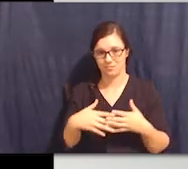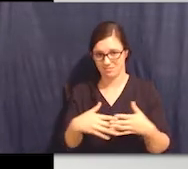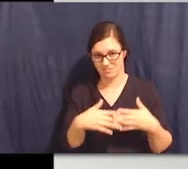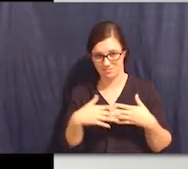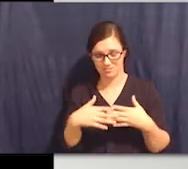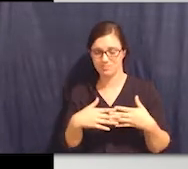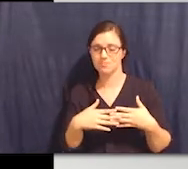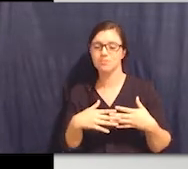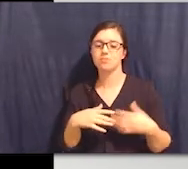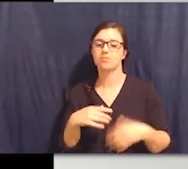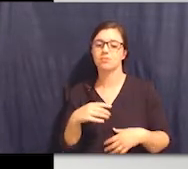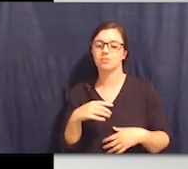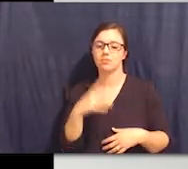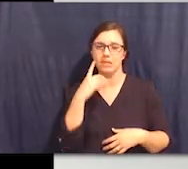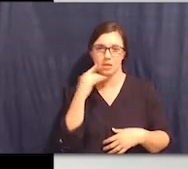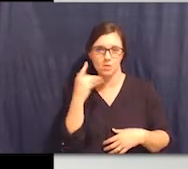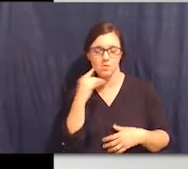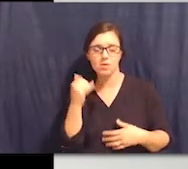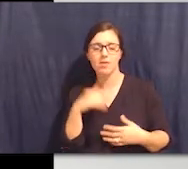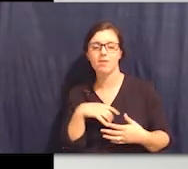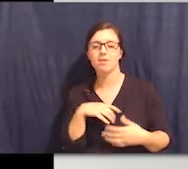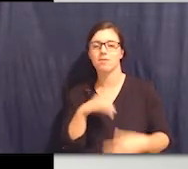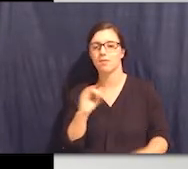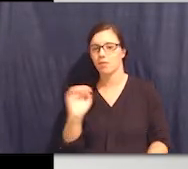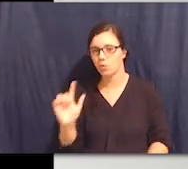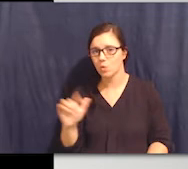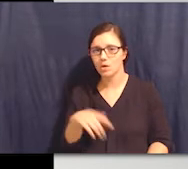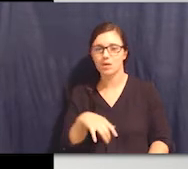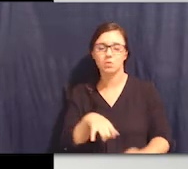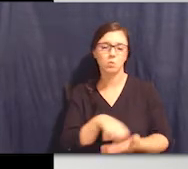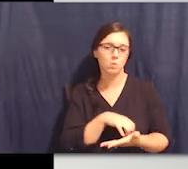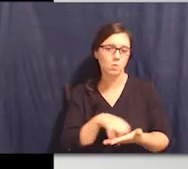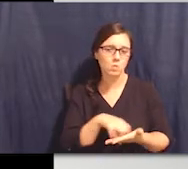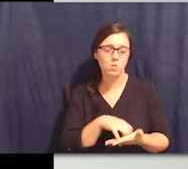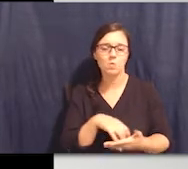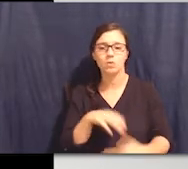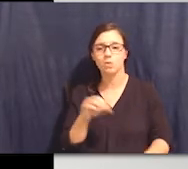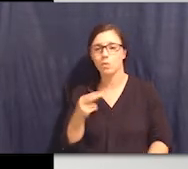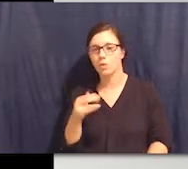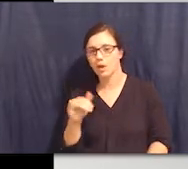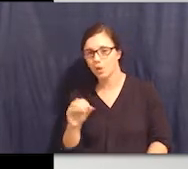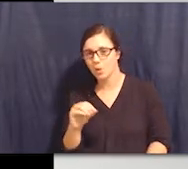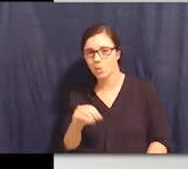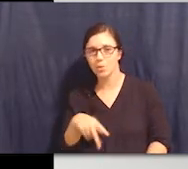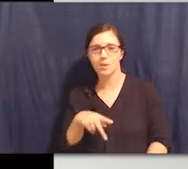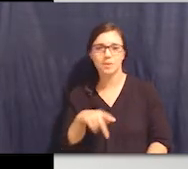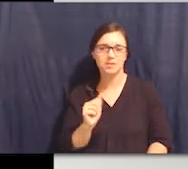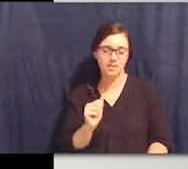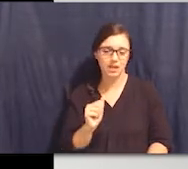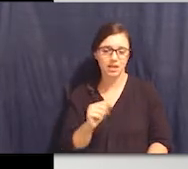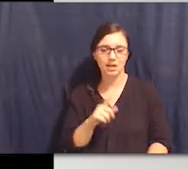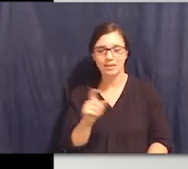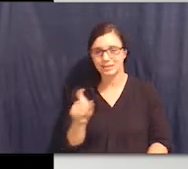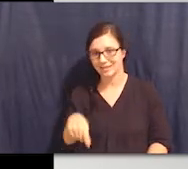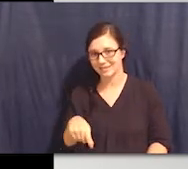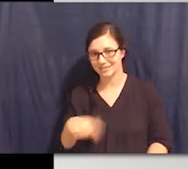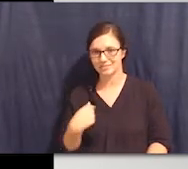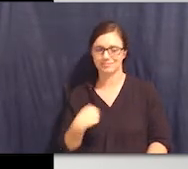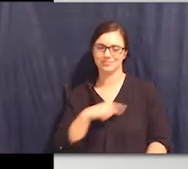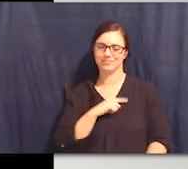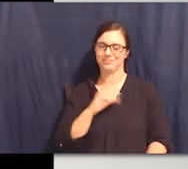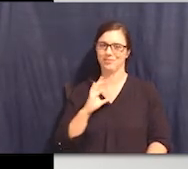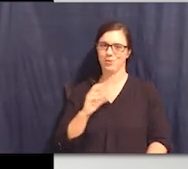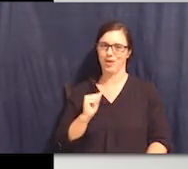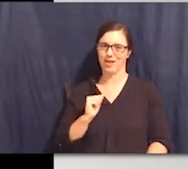States. We California, Illinois, New York, Ohio, Pennsylvania, Texas, and then